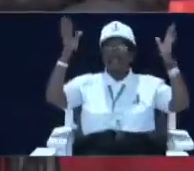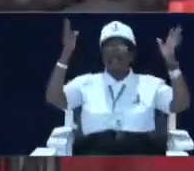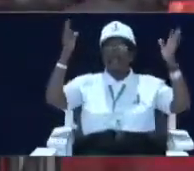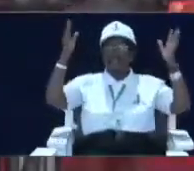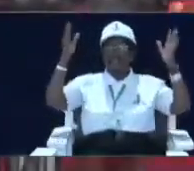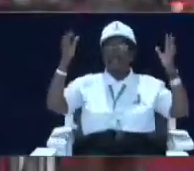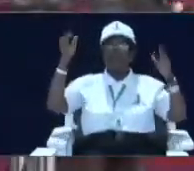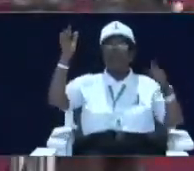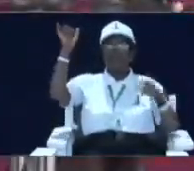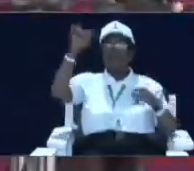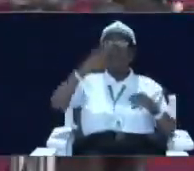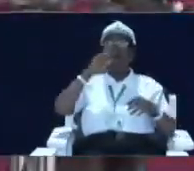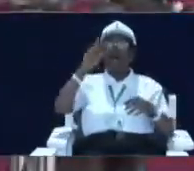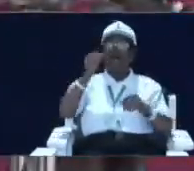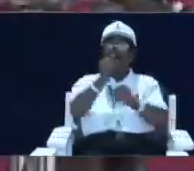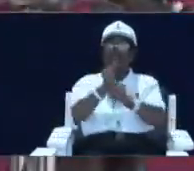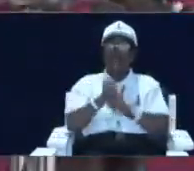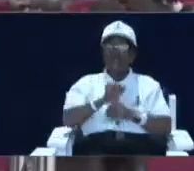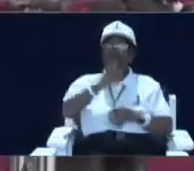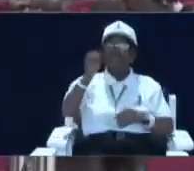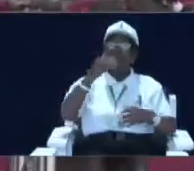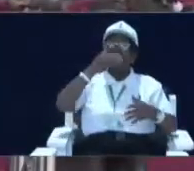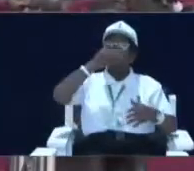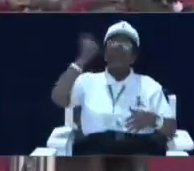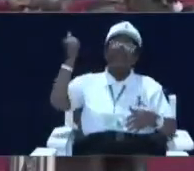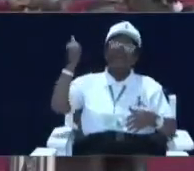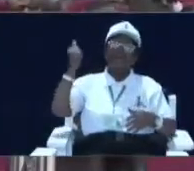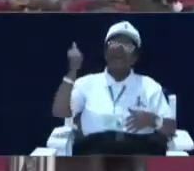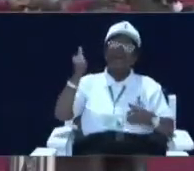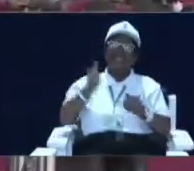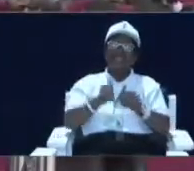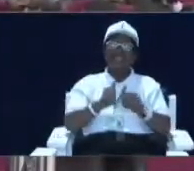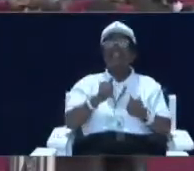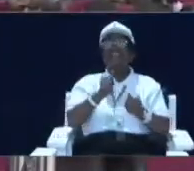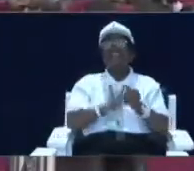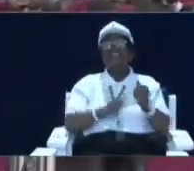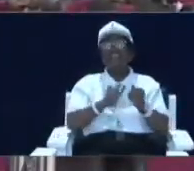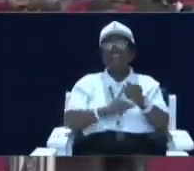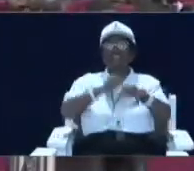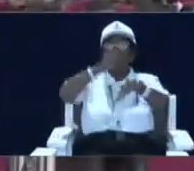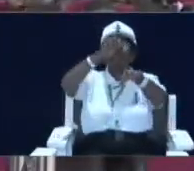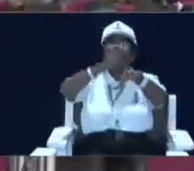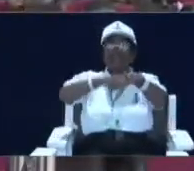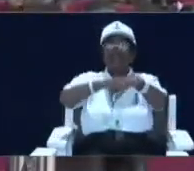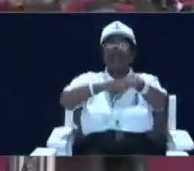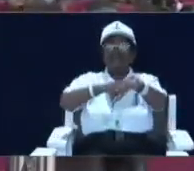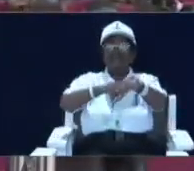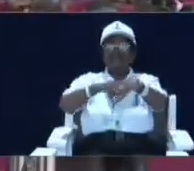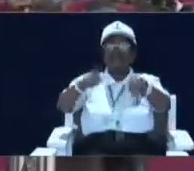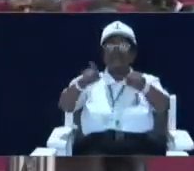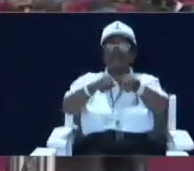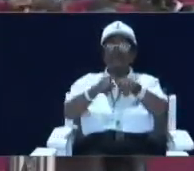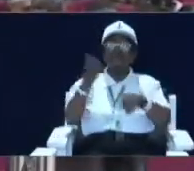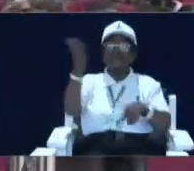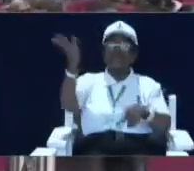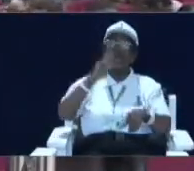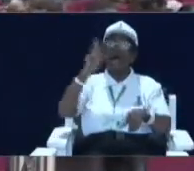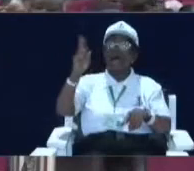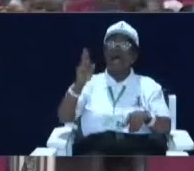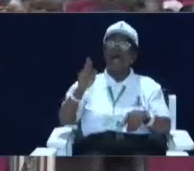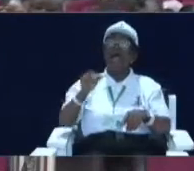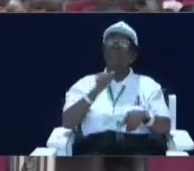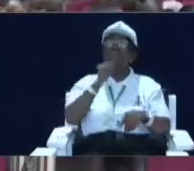They're getting better each time. So there are not too many corrections